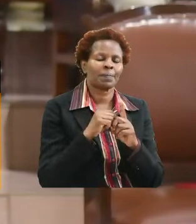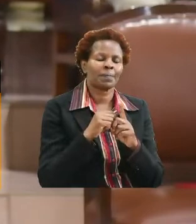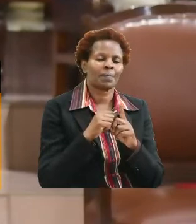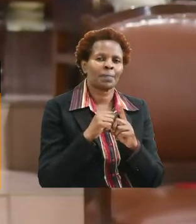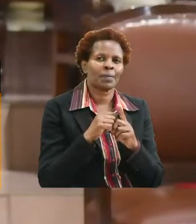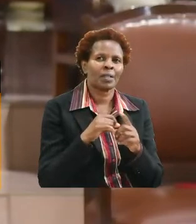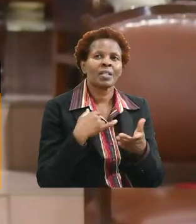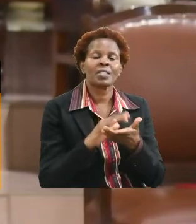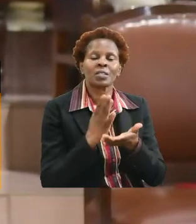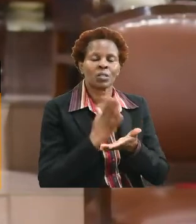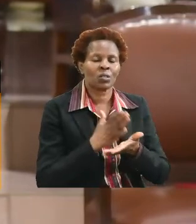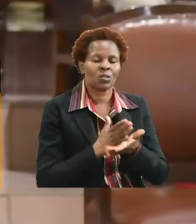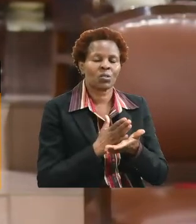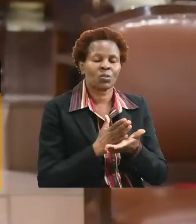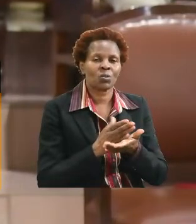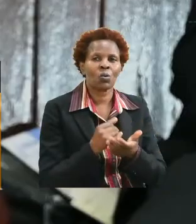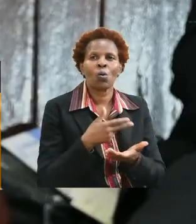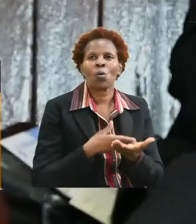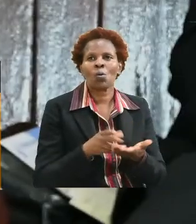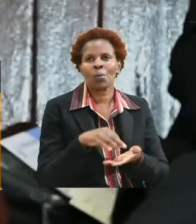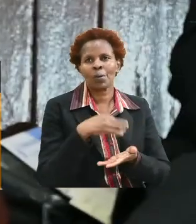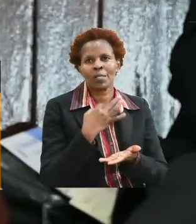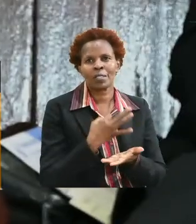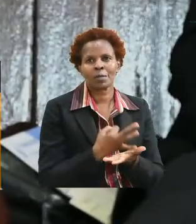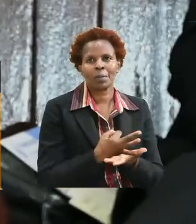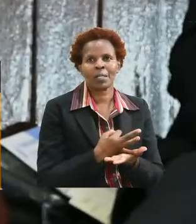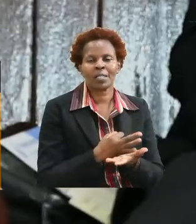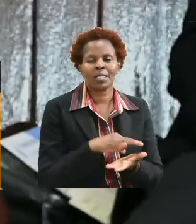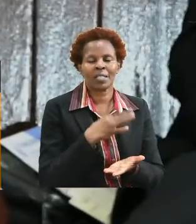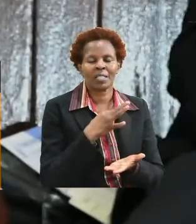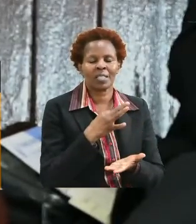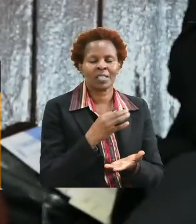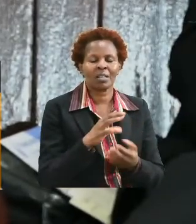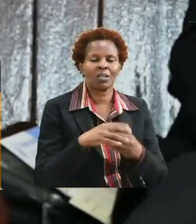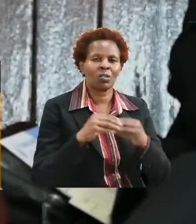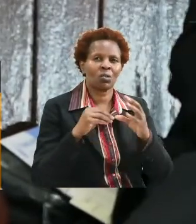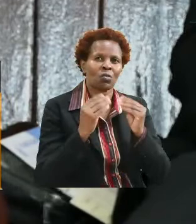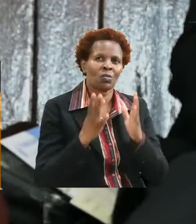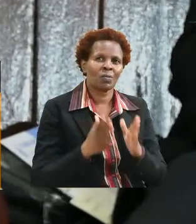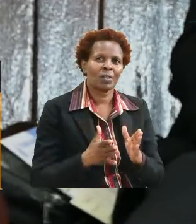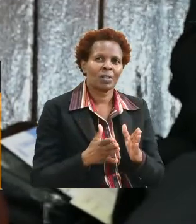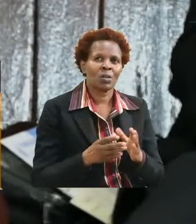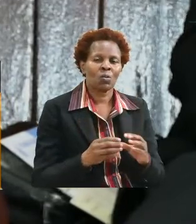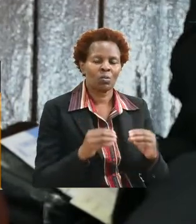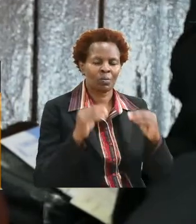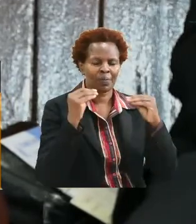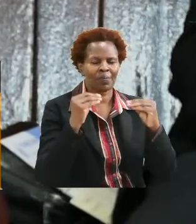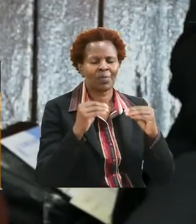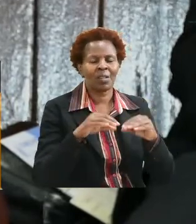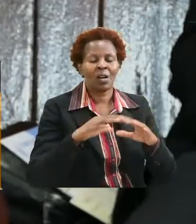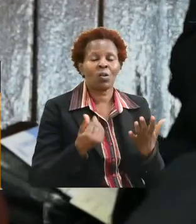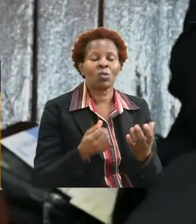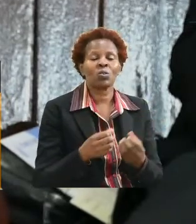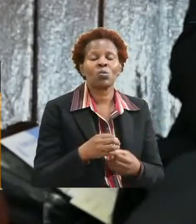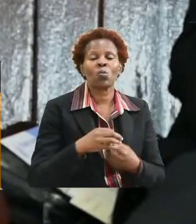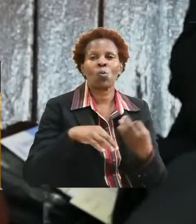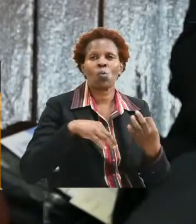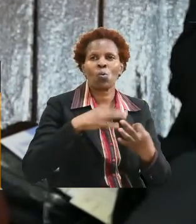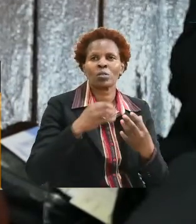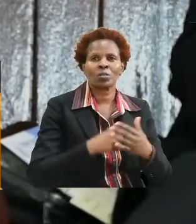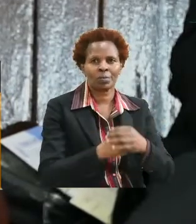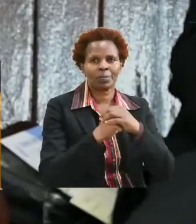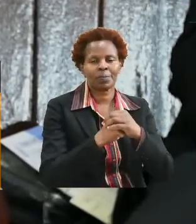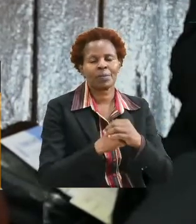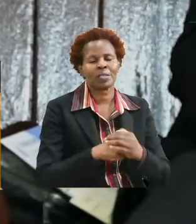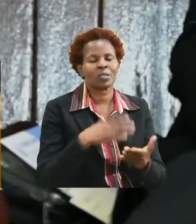It is through the Holy Spirit, our Comforter, that we are also taught to worship in truth and in